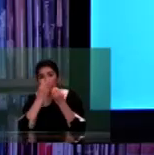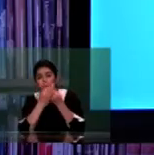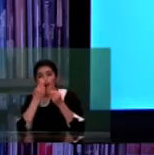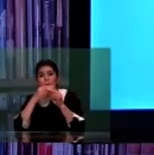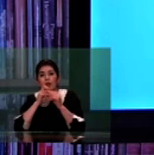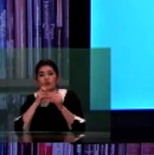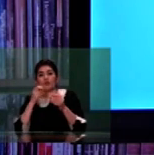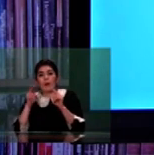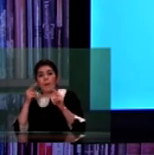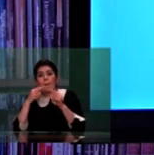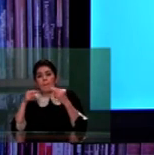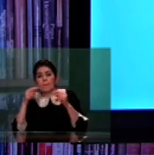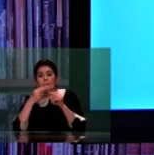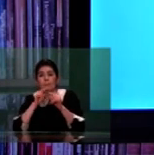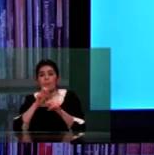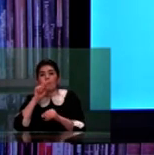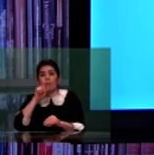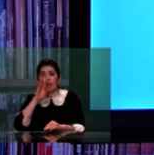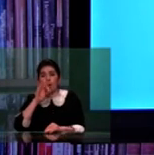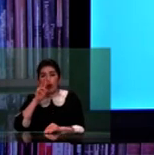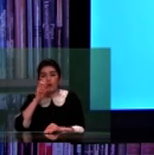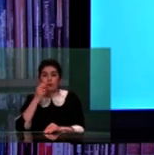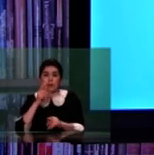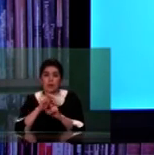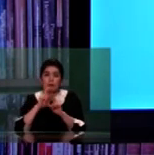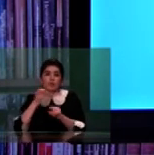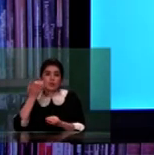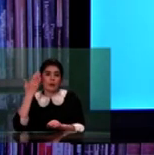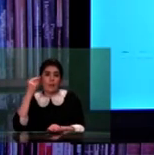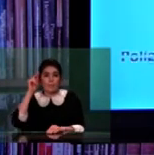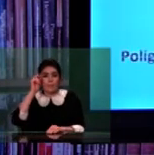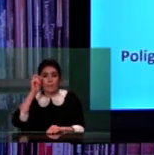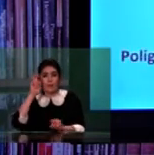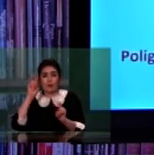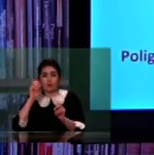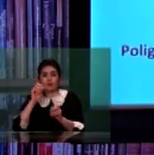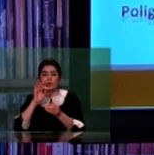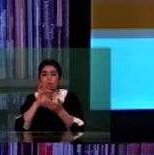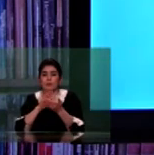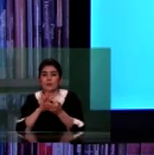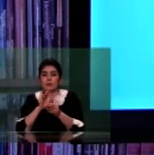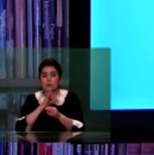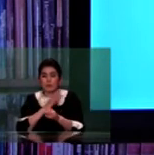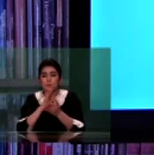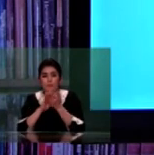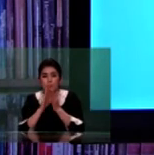ehtimolligi poligoni. Bu haqda ham biz siz bilan oldingi mavzularda to'xtalgan edik.